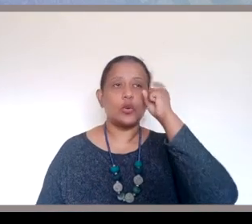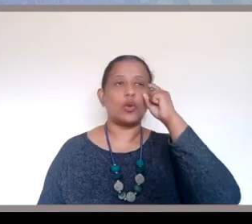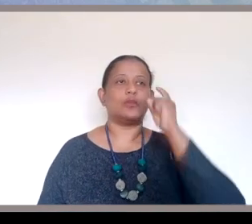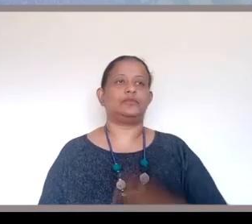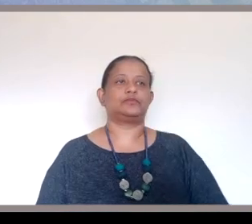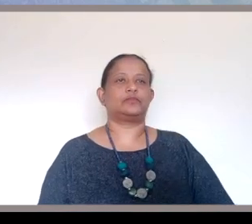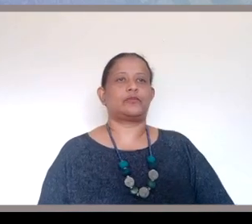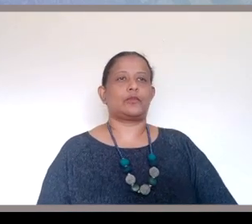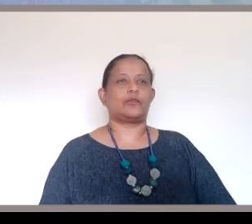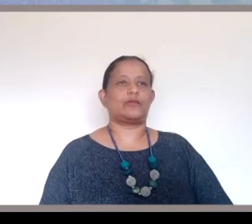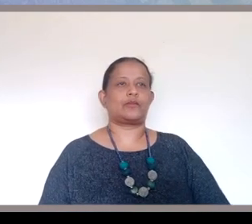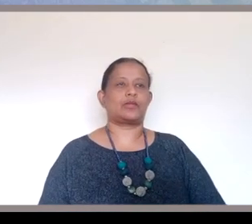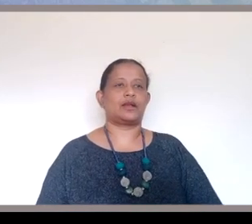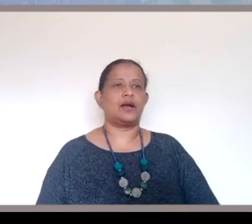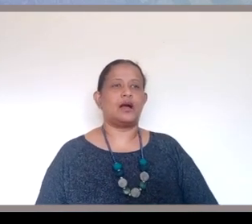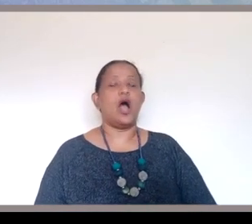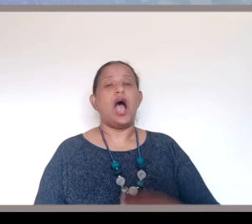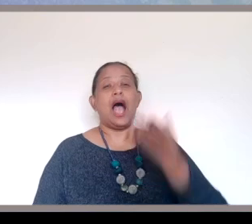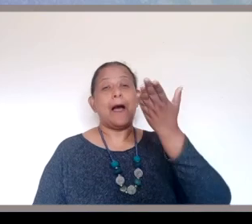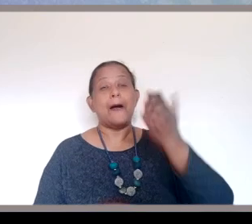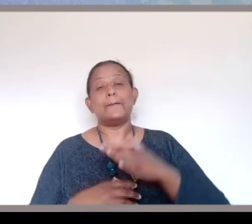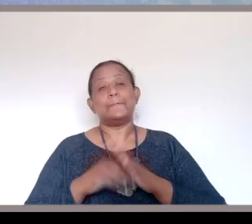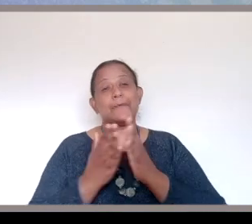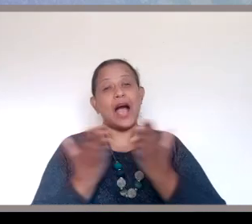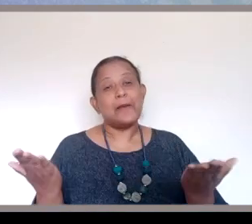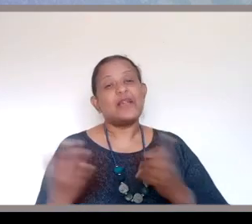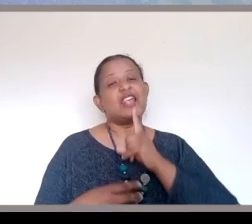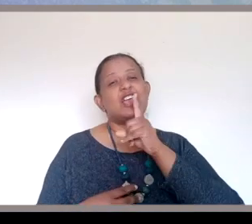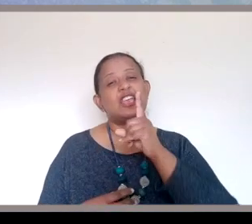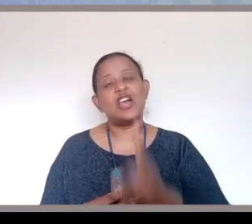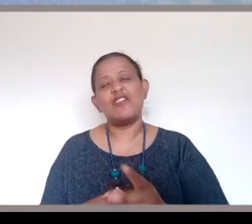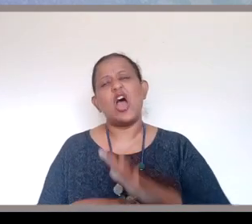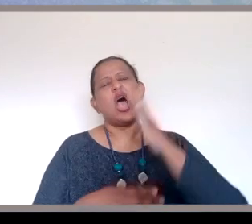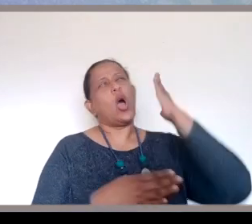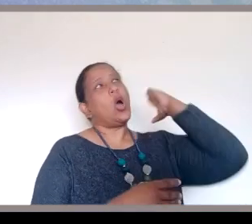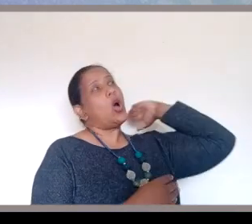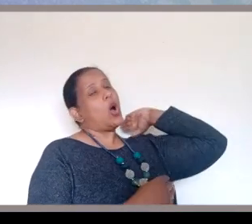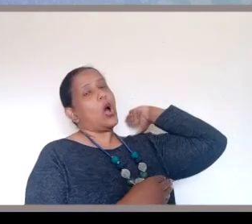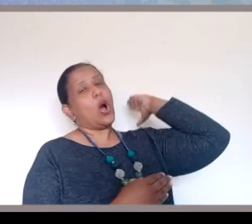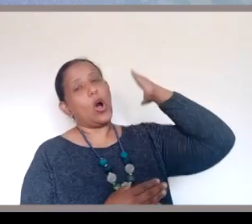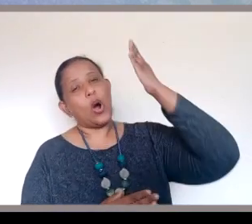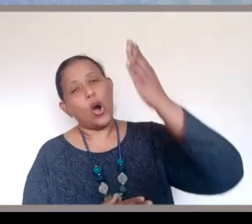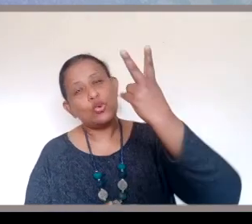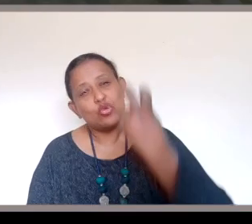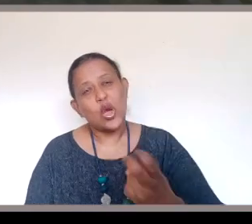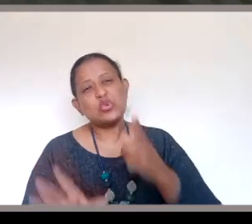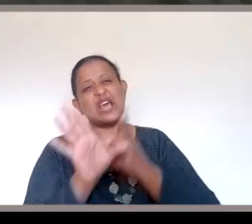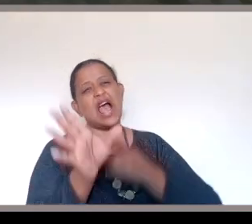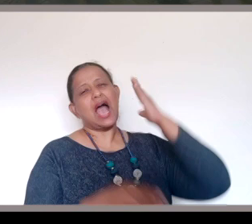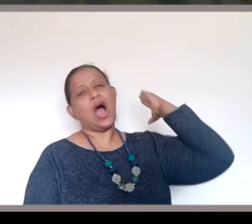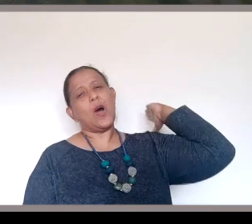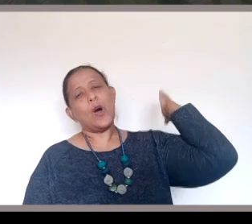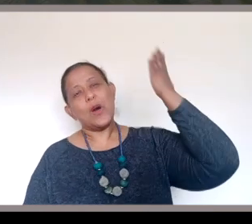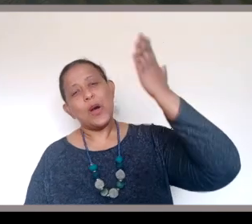plus years and longer. 2,000 plus years, same old tricks. You know, in 2